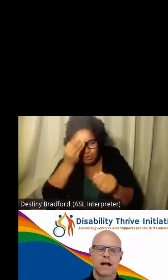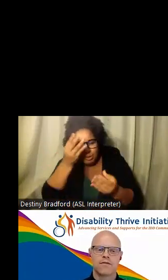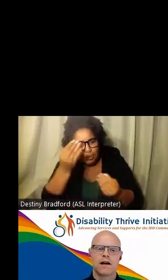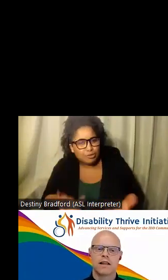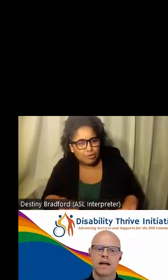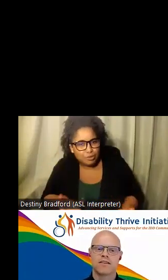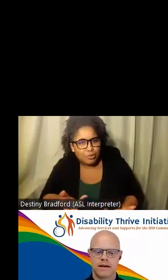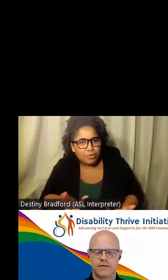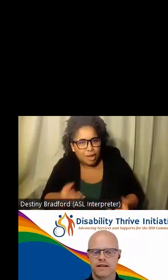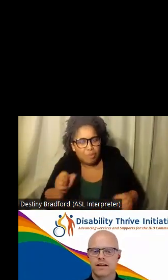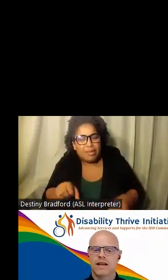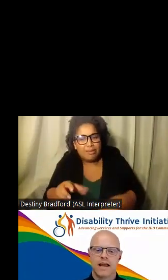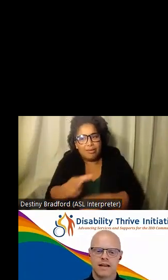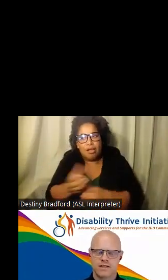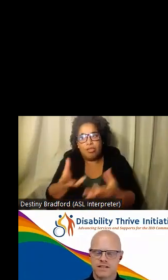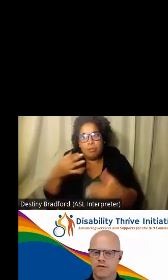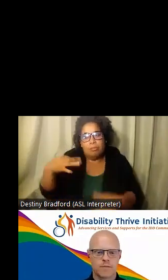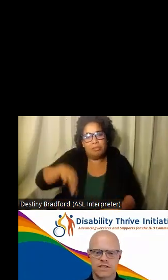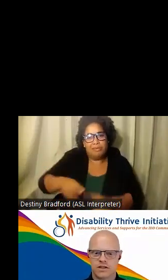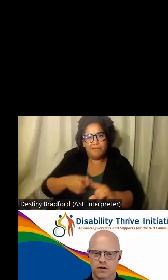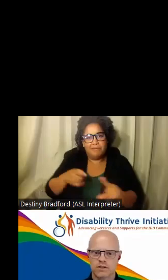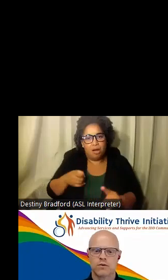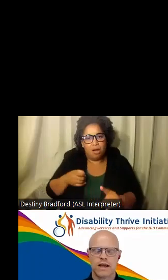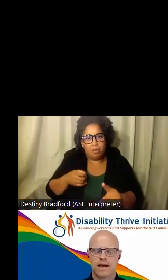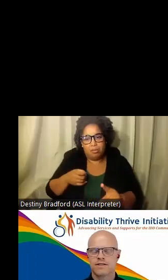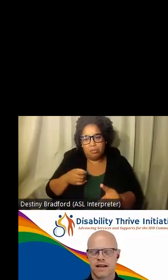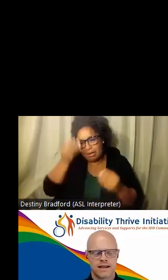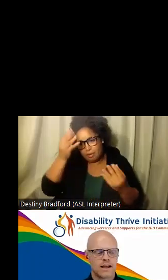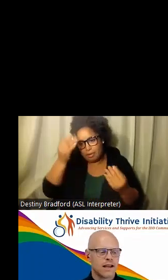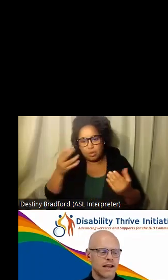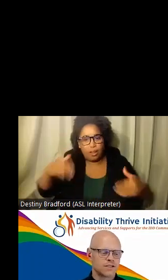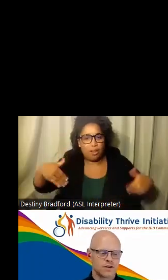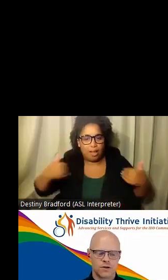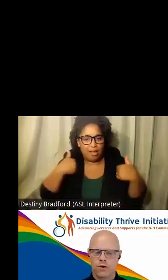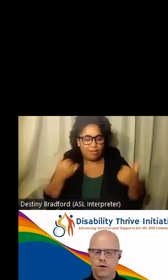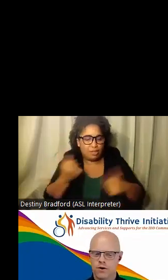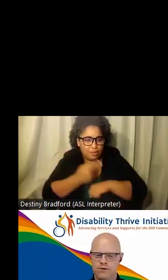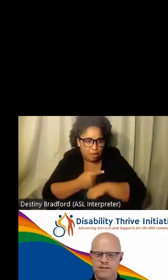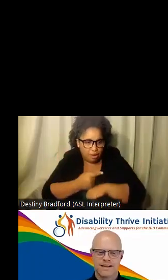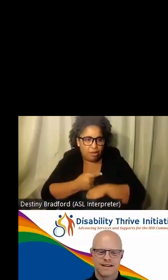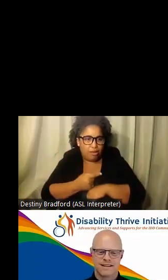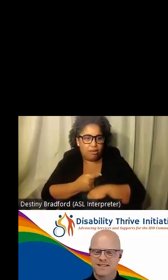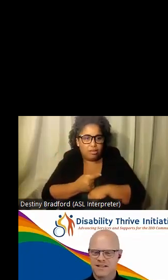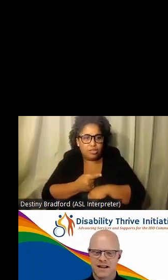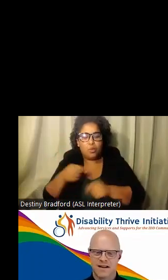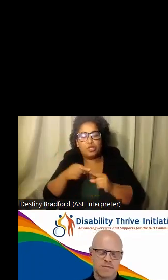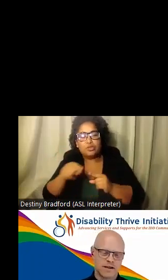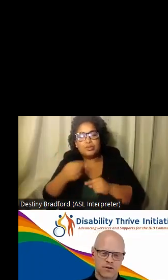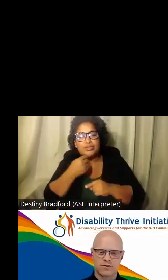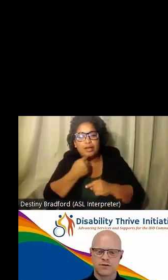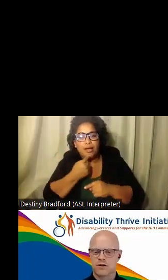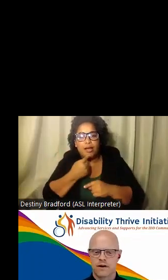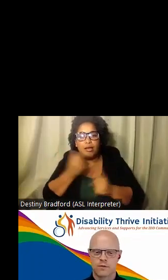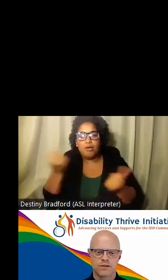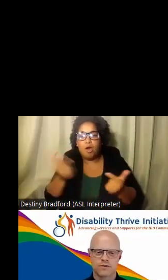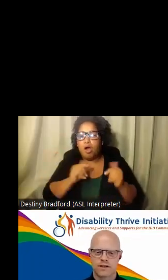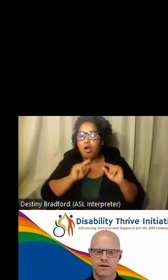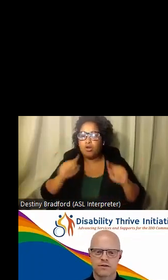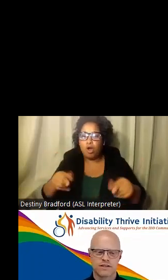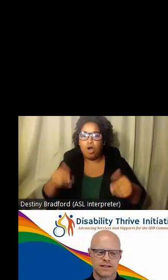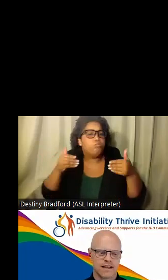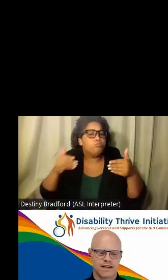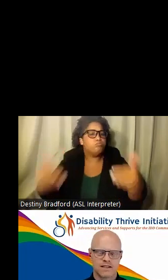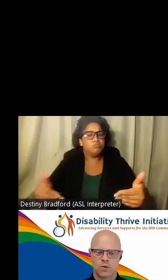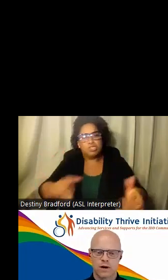can derive a lot of benefit and just information that we don't have today. And so when you say, Leslie, everybody go do the survey, we're